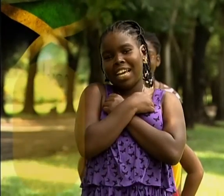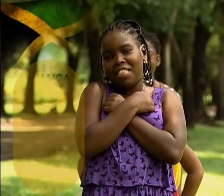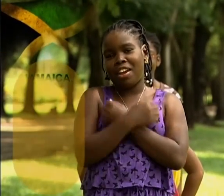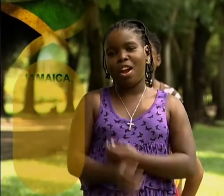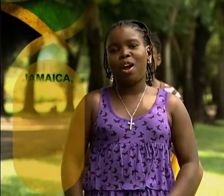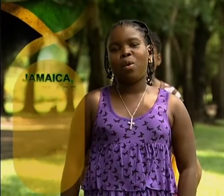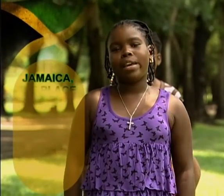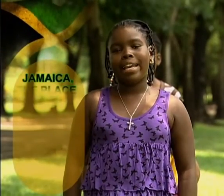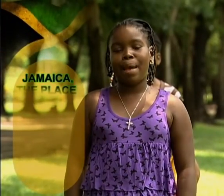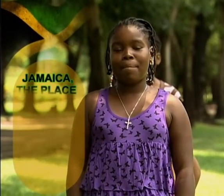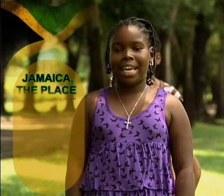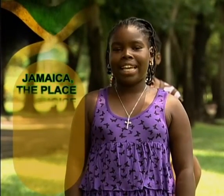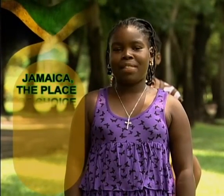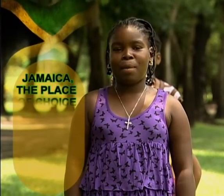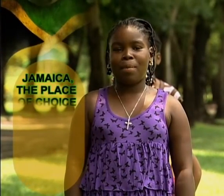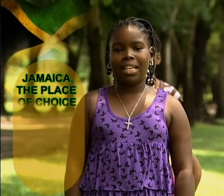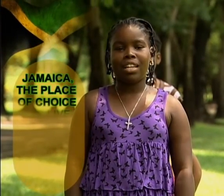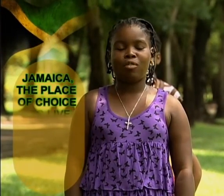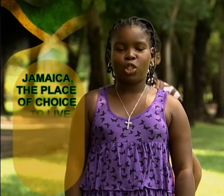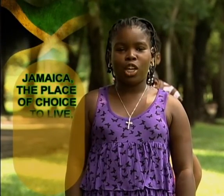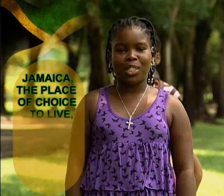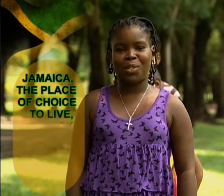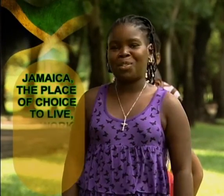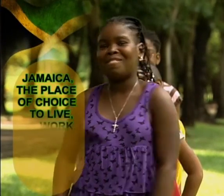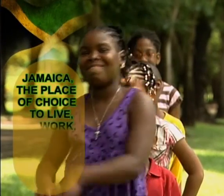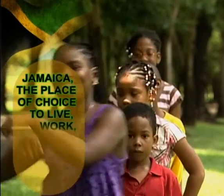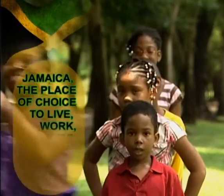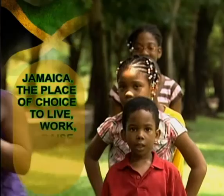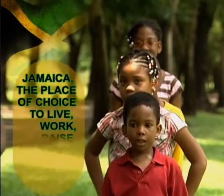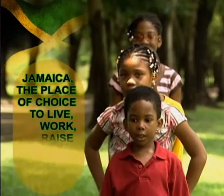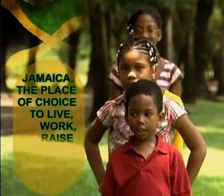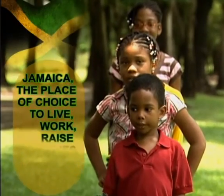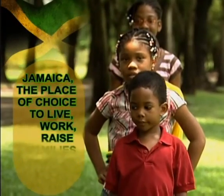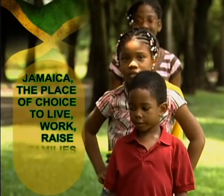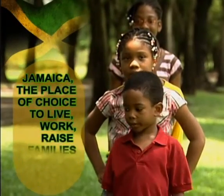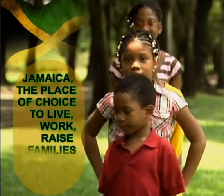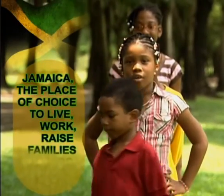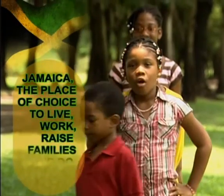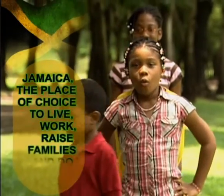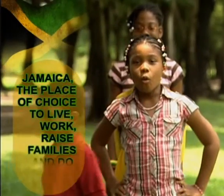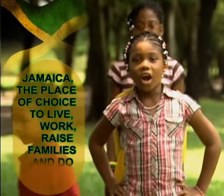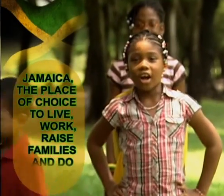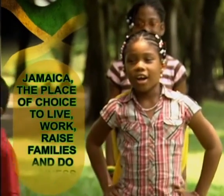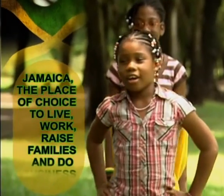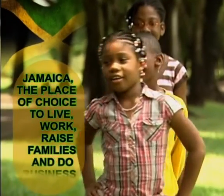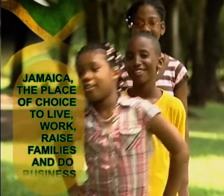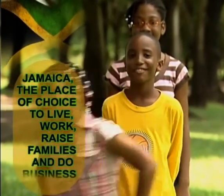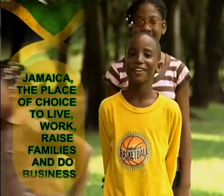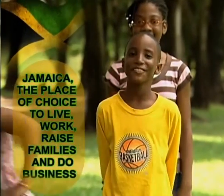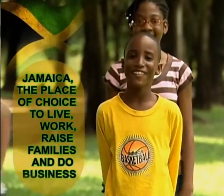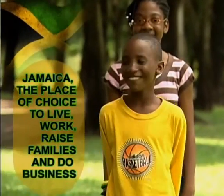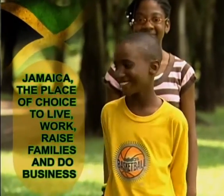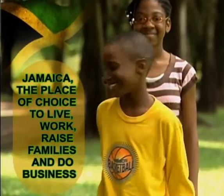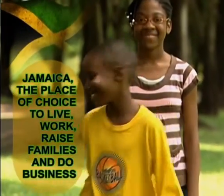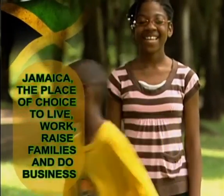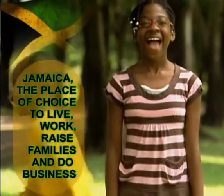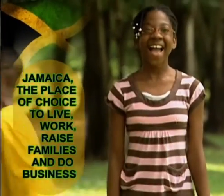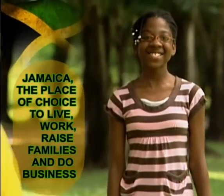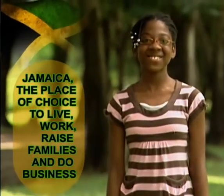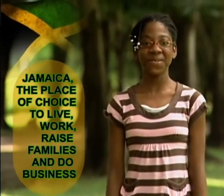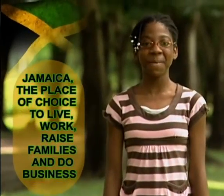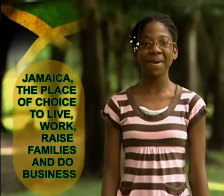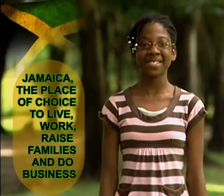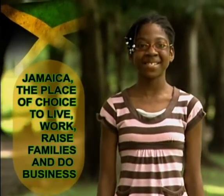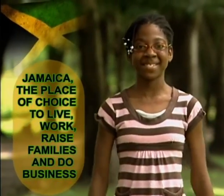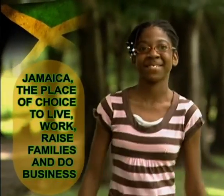pull together, we can make it the place of choice to live, work, raise families,